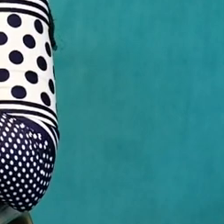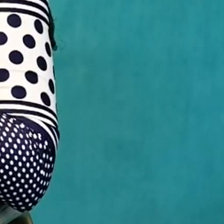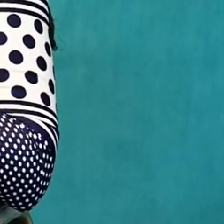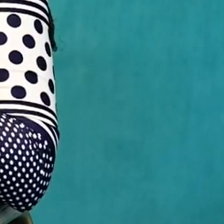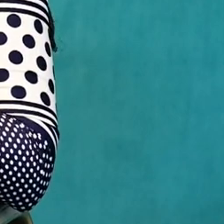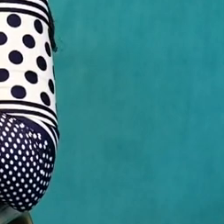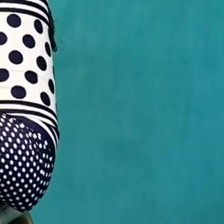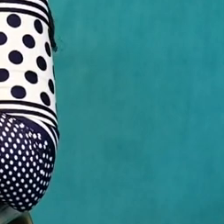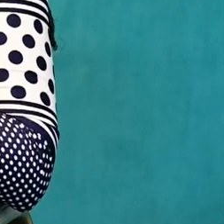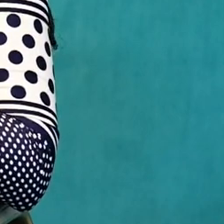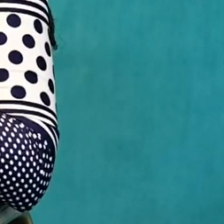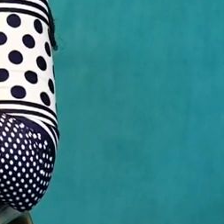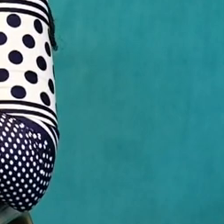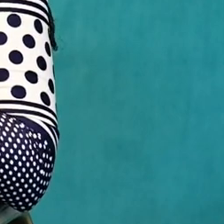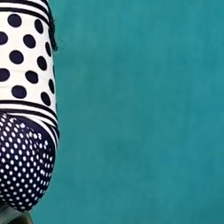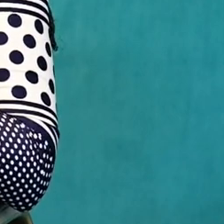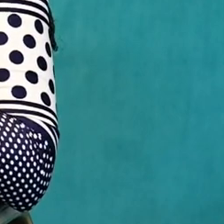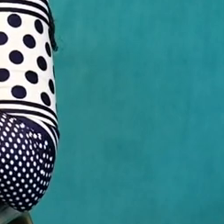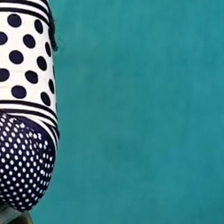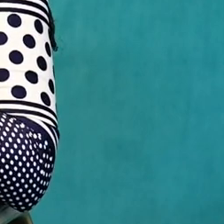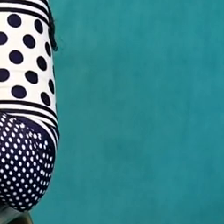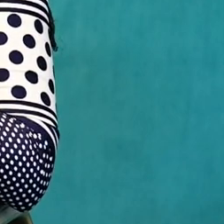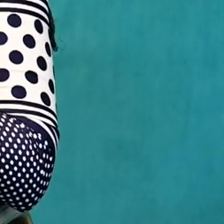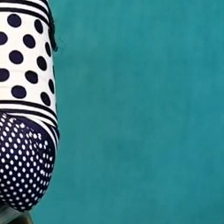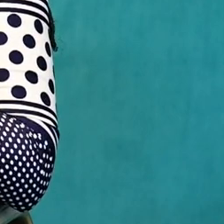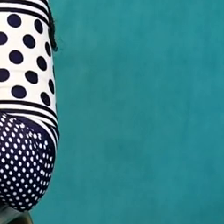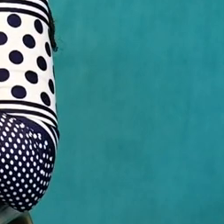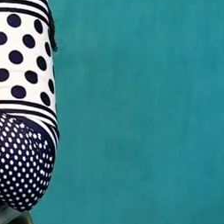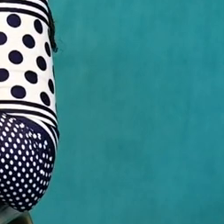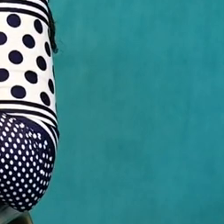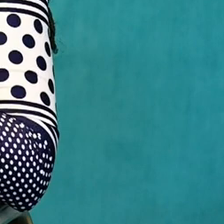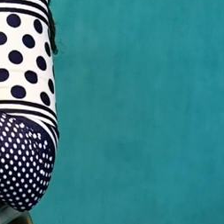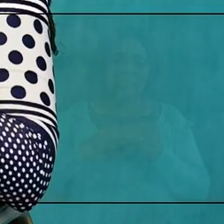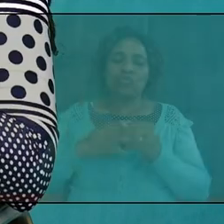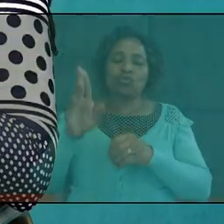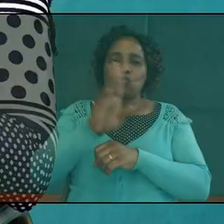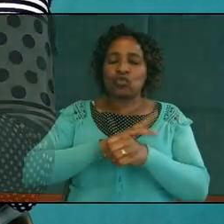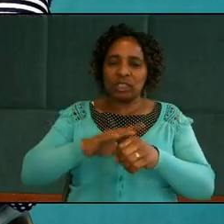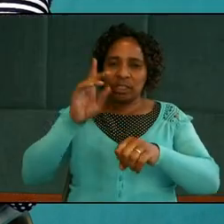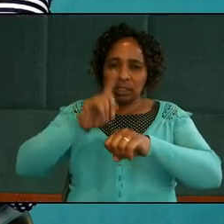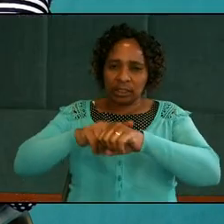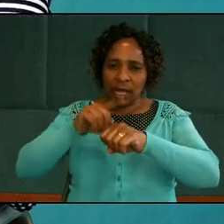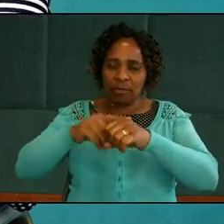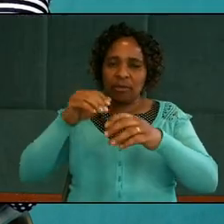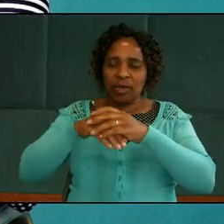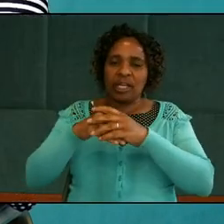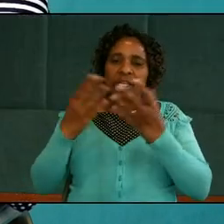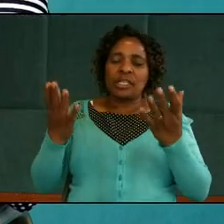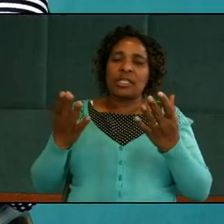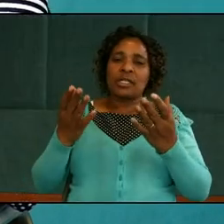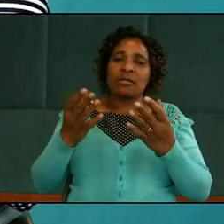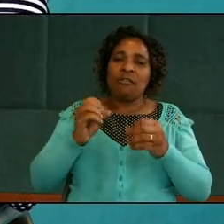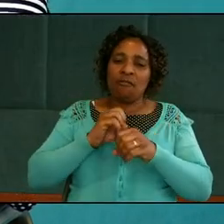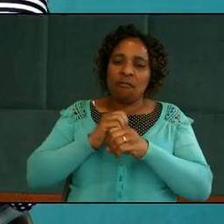jobs, are we giving it more time other than spending time in furthering the work of God? So